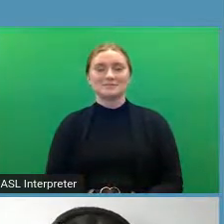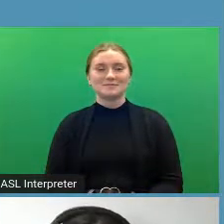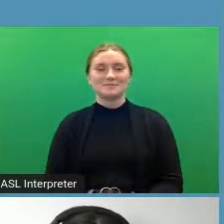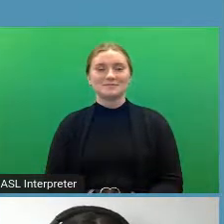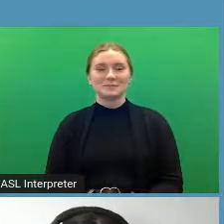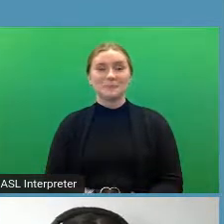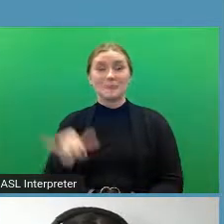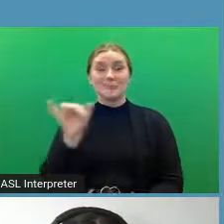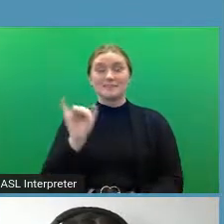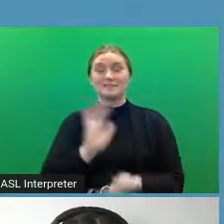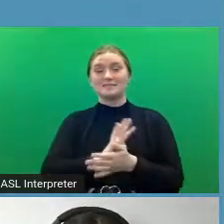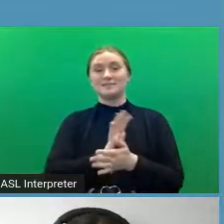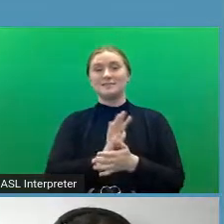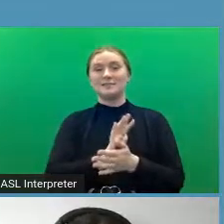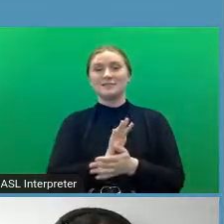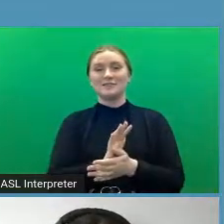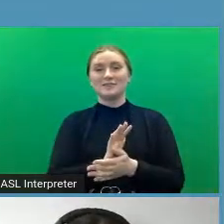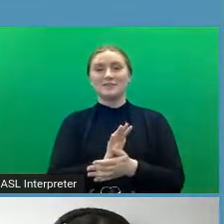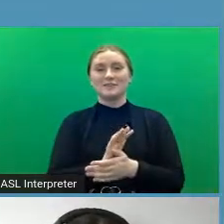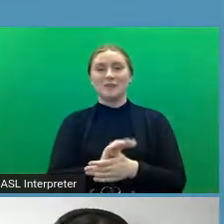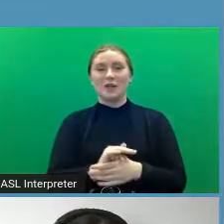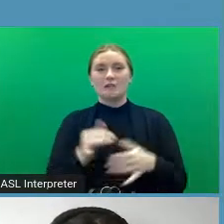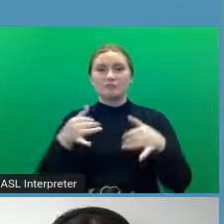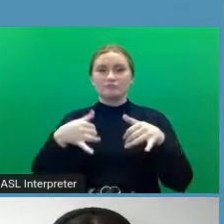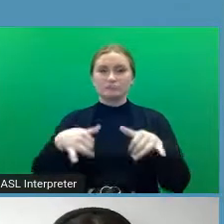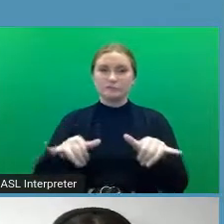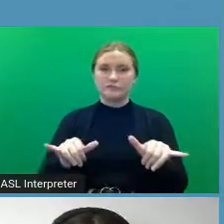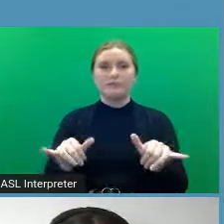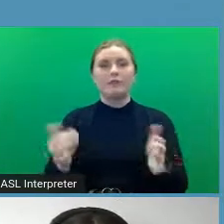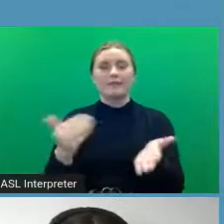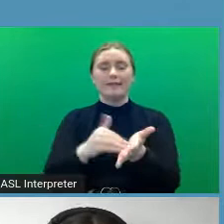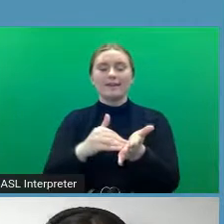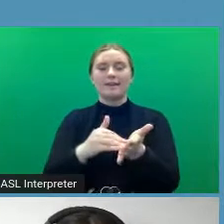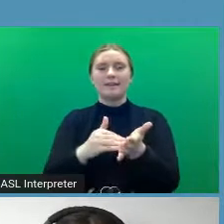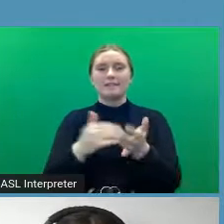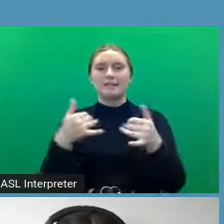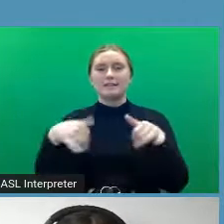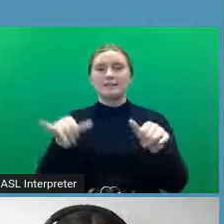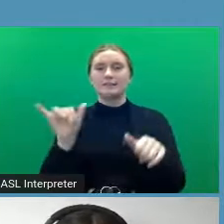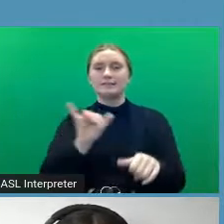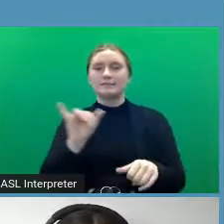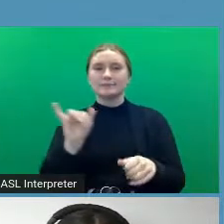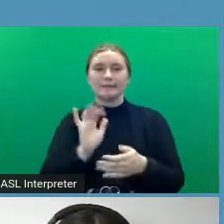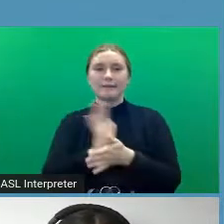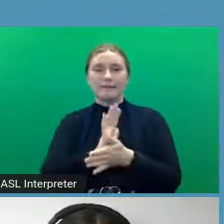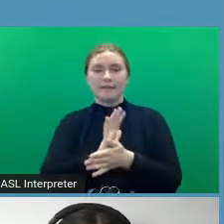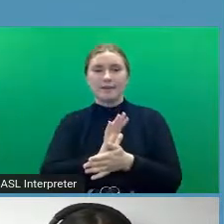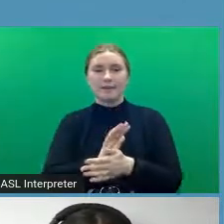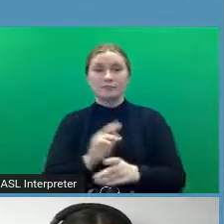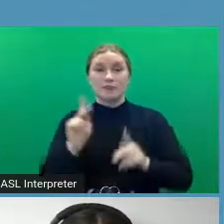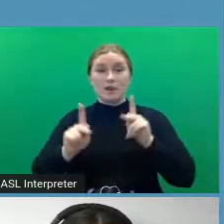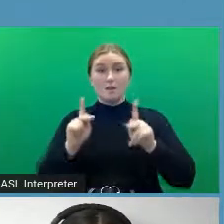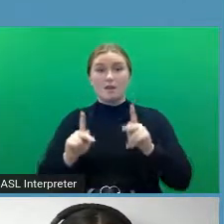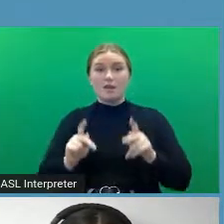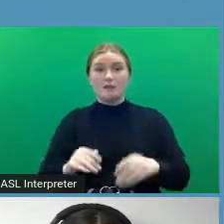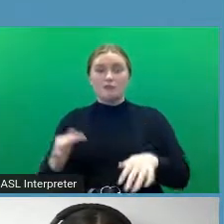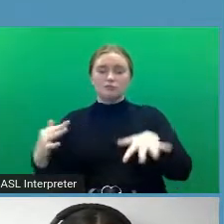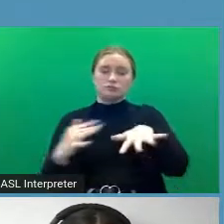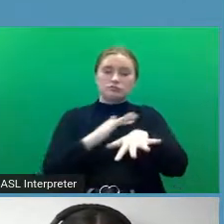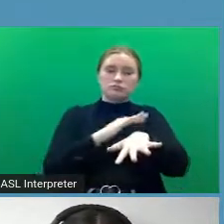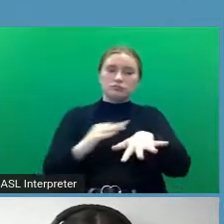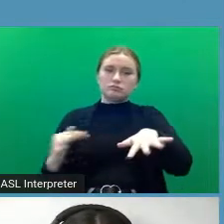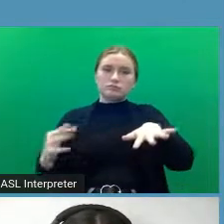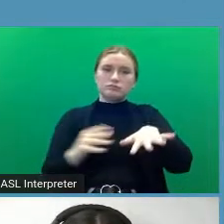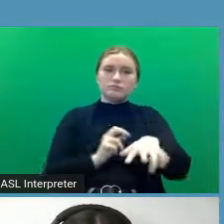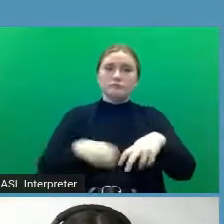That same video, and so this is a video still, and I didn't describe the content of the still, it's people on a beach who